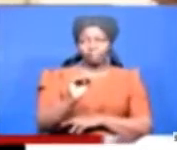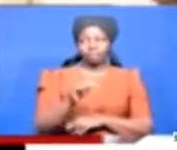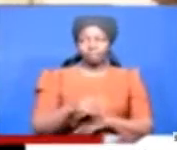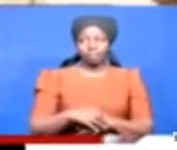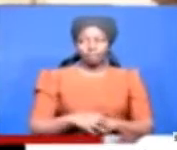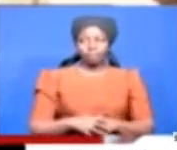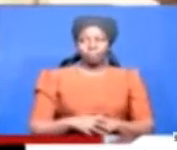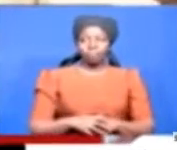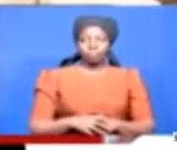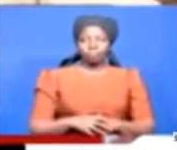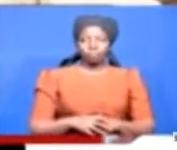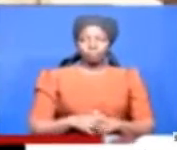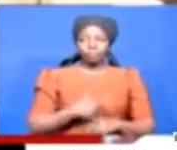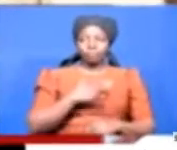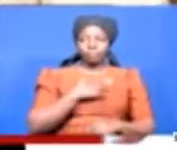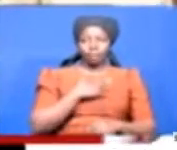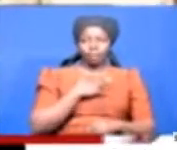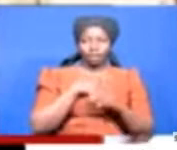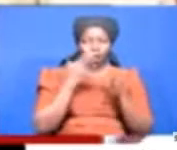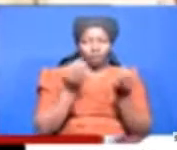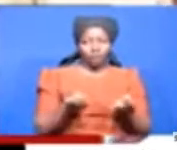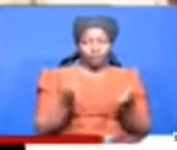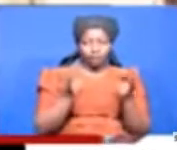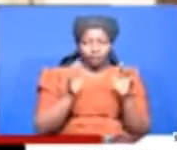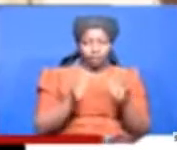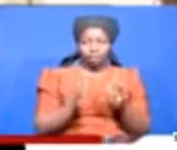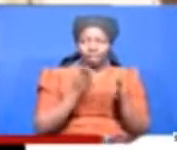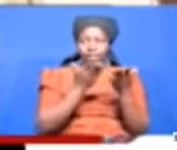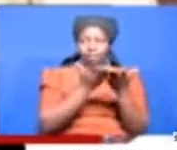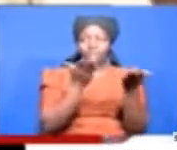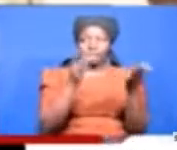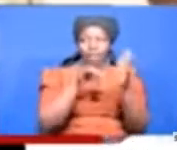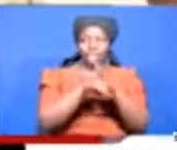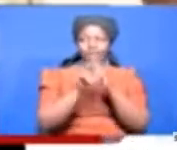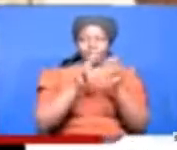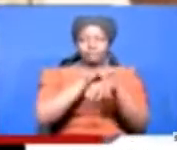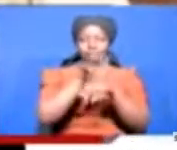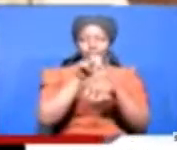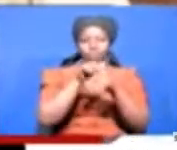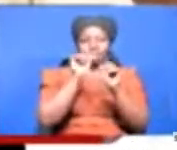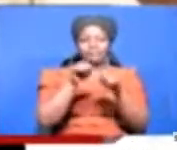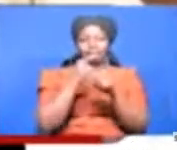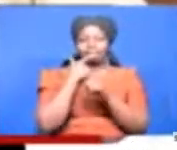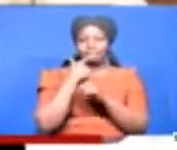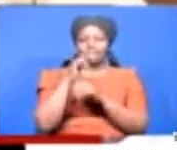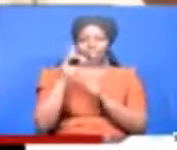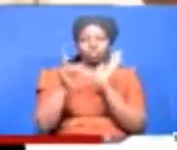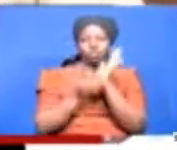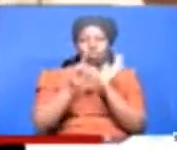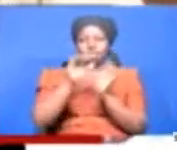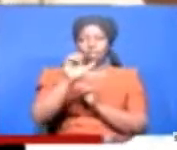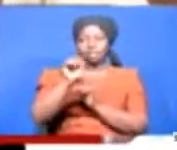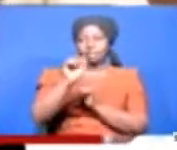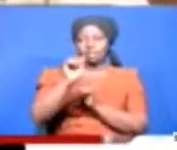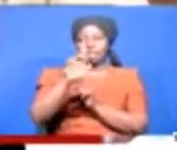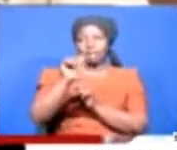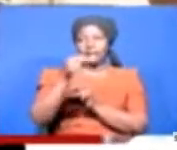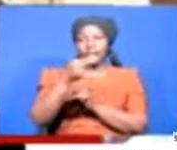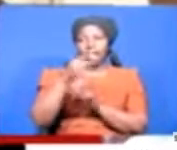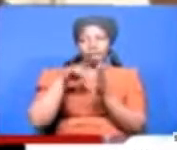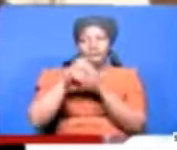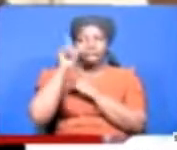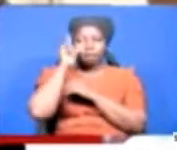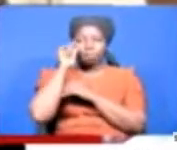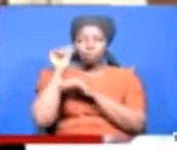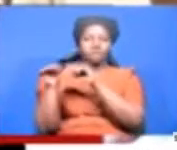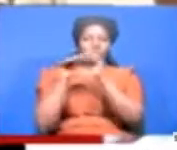I have officers across the nation. Like I said, Dr. Sarah Ruto is still in Mombasa. From there, she will go to Elgeyo Marakwet, where we